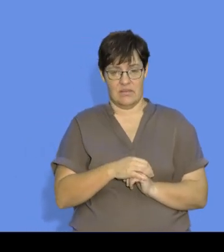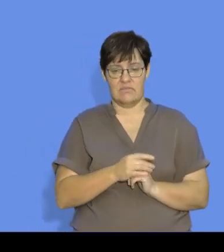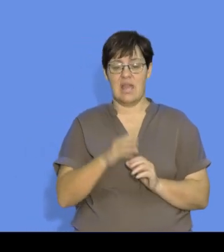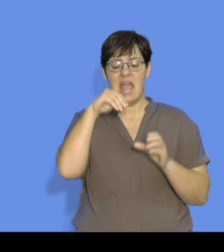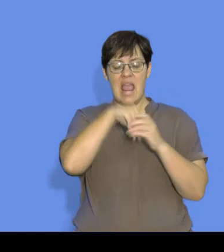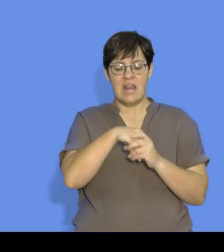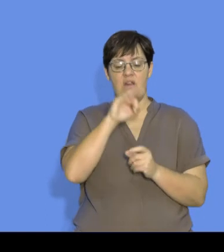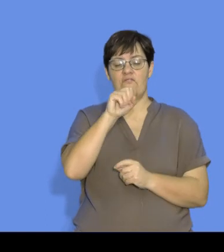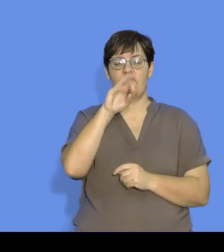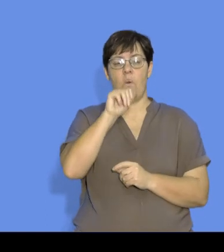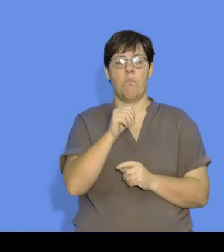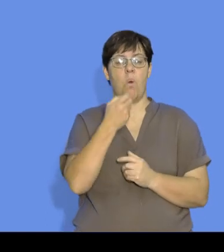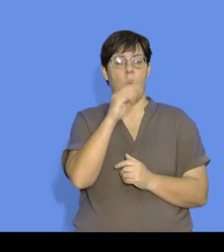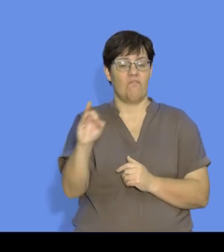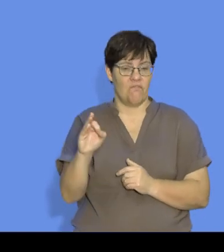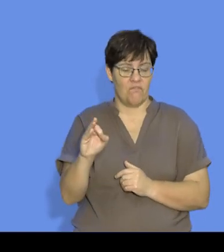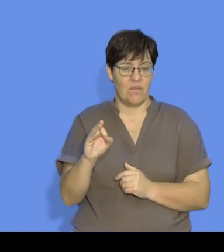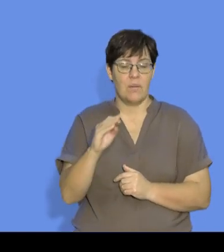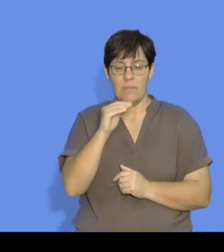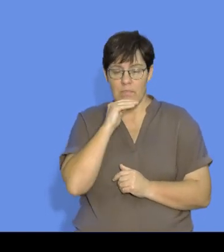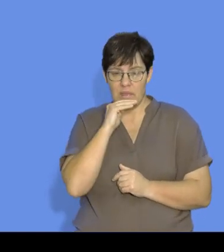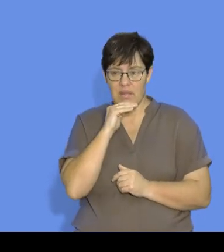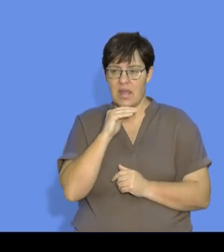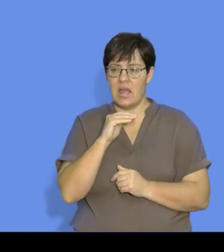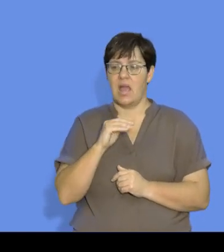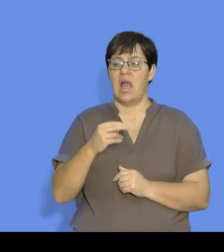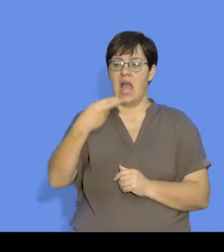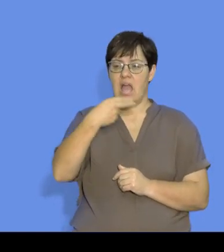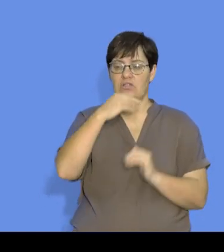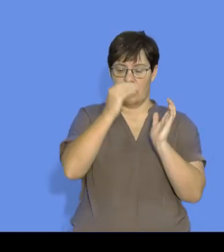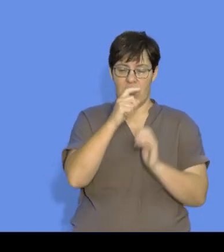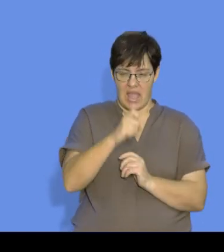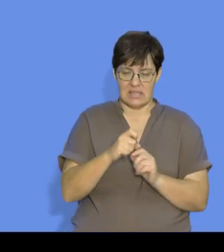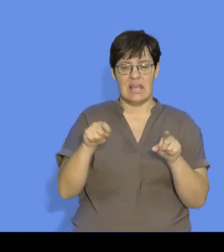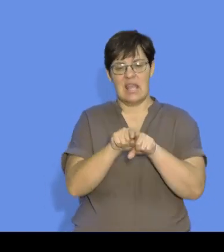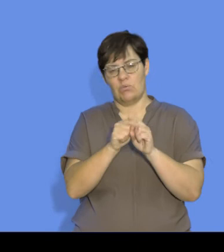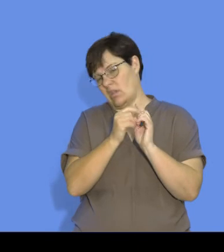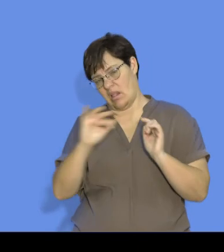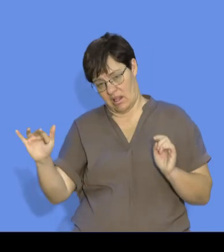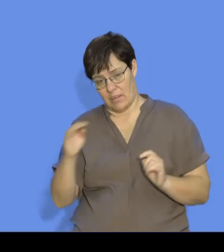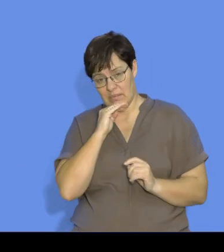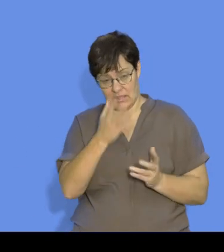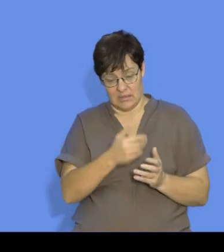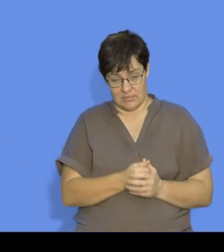the form of, it means your answer must be left as h of x is equals to